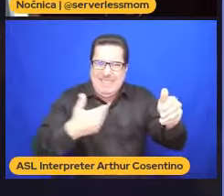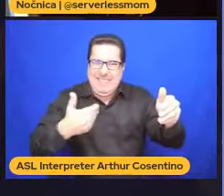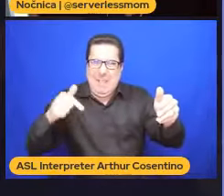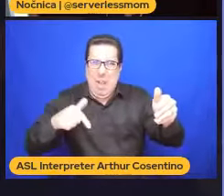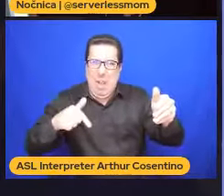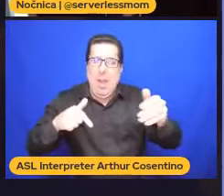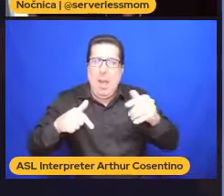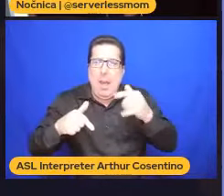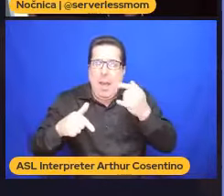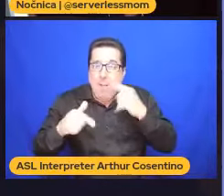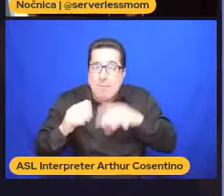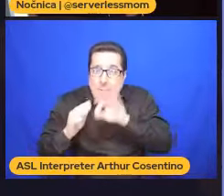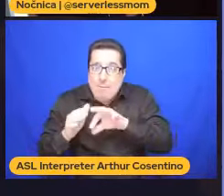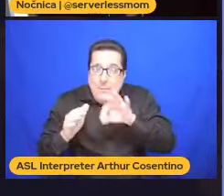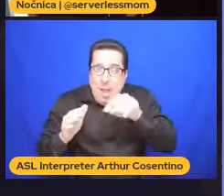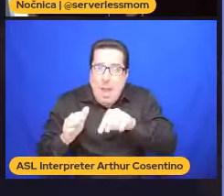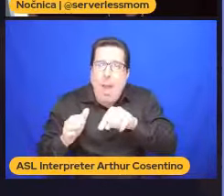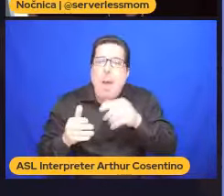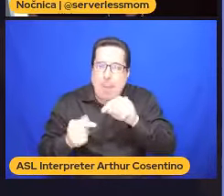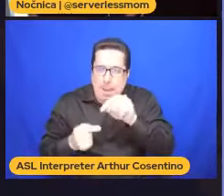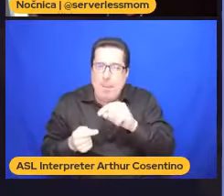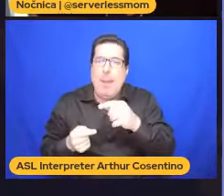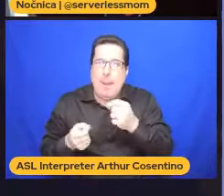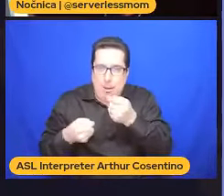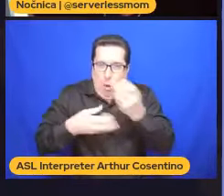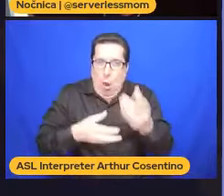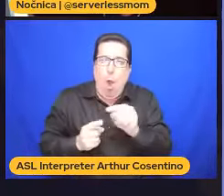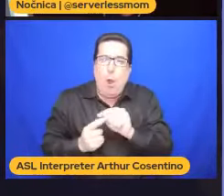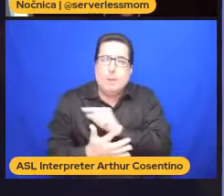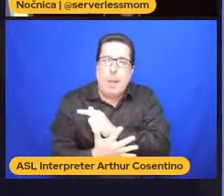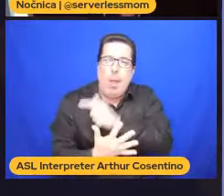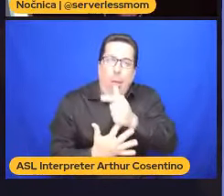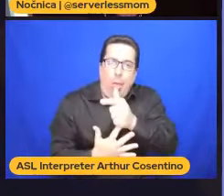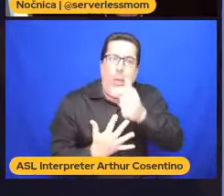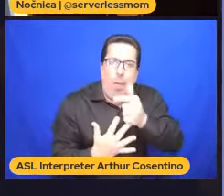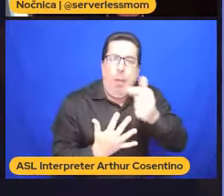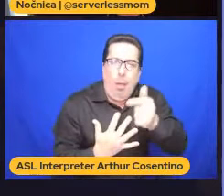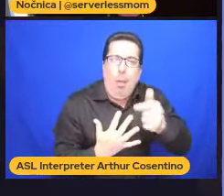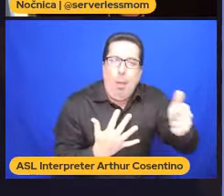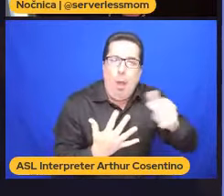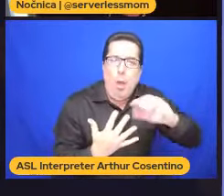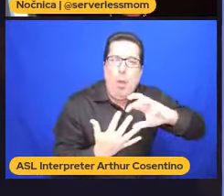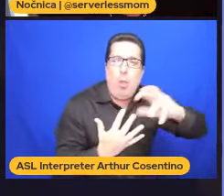it probably has a causal relationship with the other components.